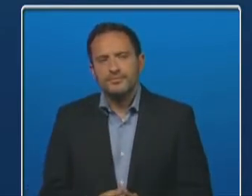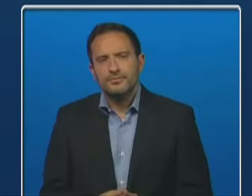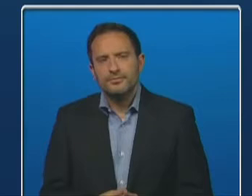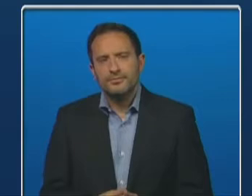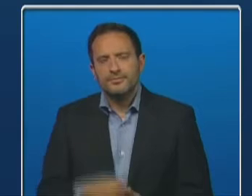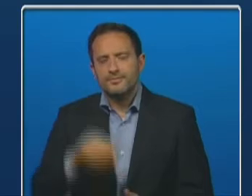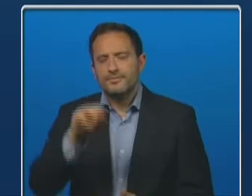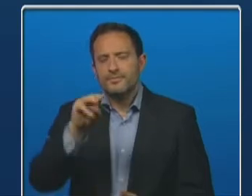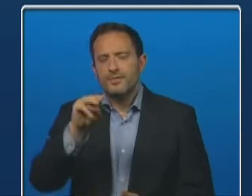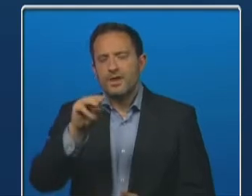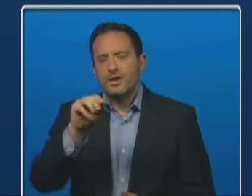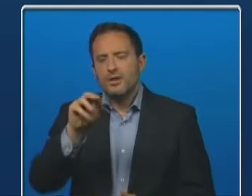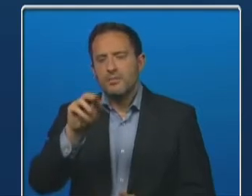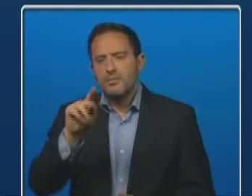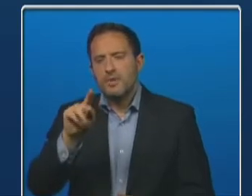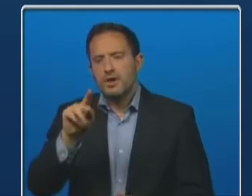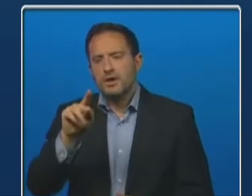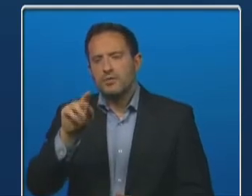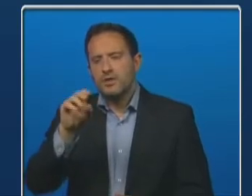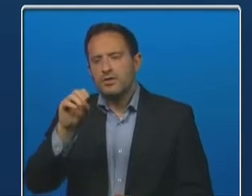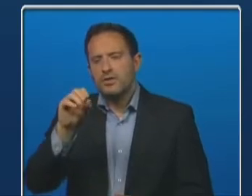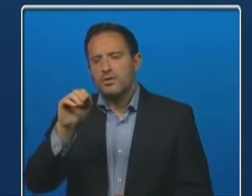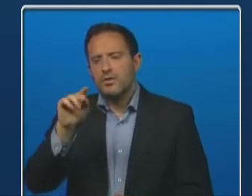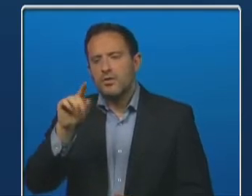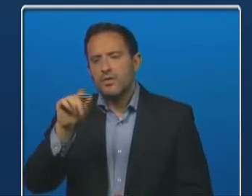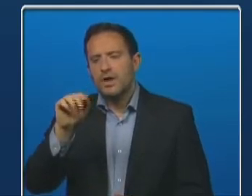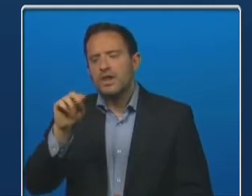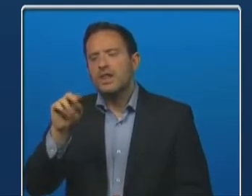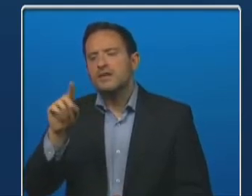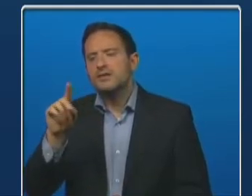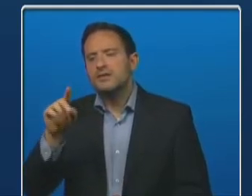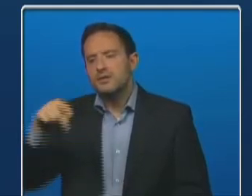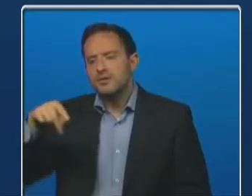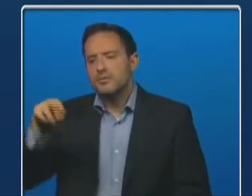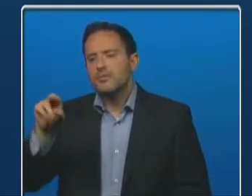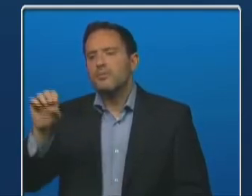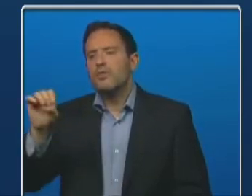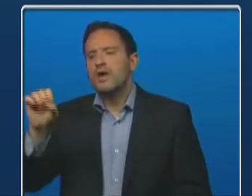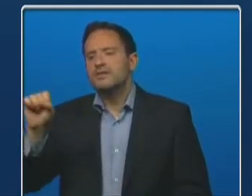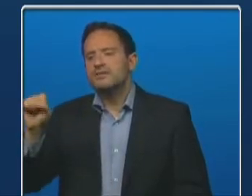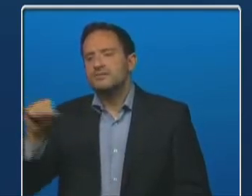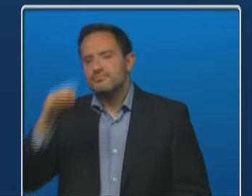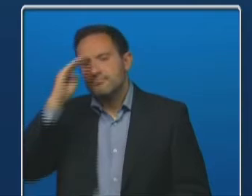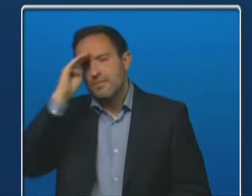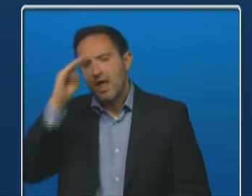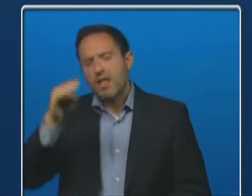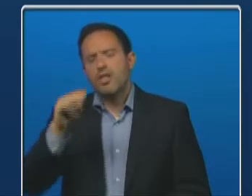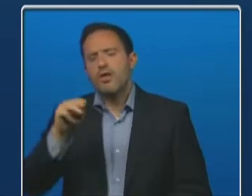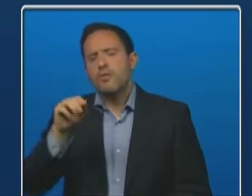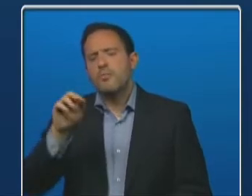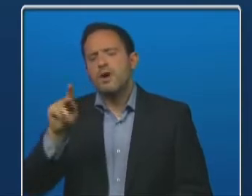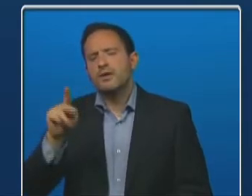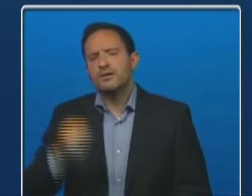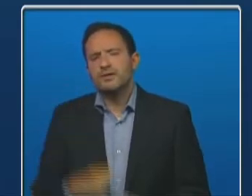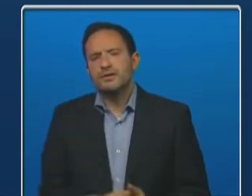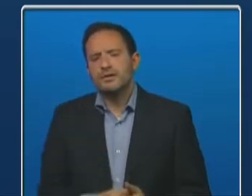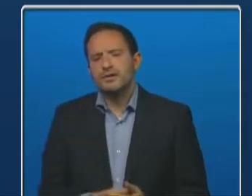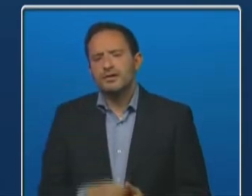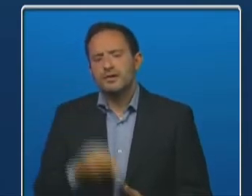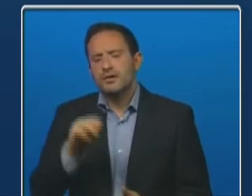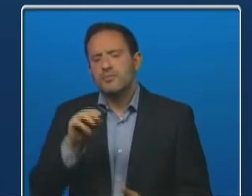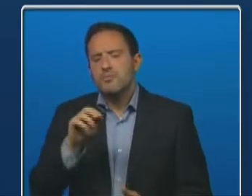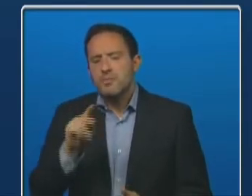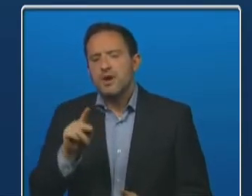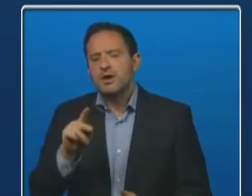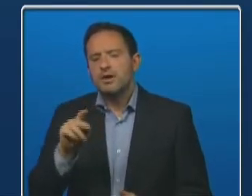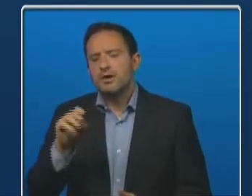Mark Cavett with the Oakland Press. Your line is open. Hi, Mark. Yes. Hi, this is Mark Cavett at the Oakland